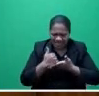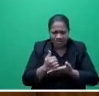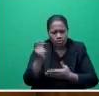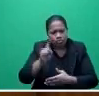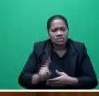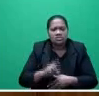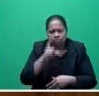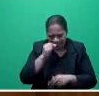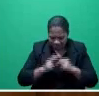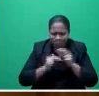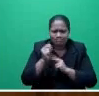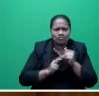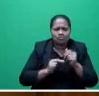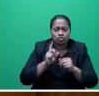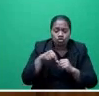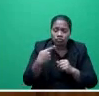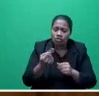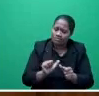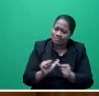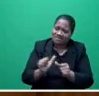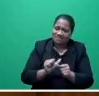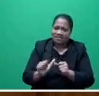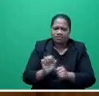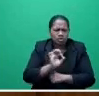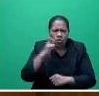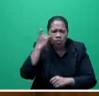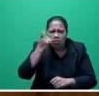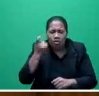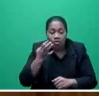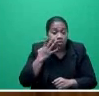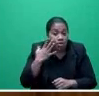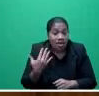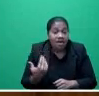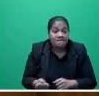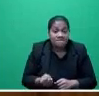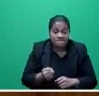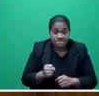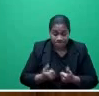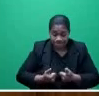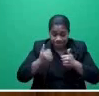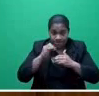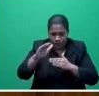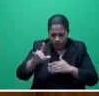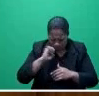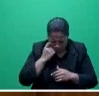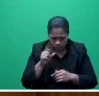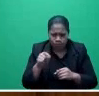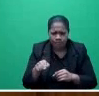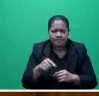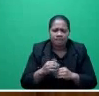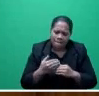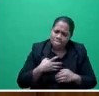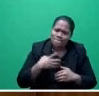build a better tomorrow. And don't worry, once we have a stable future, we will pay the debt.